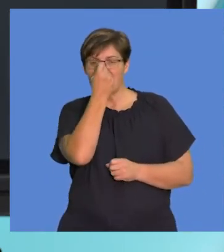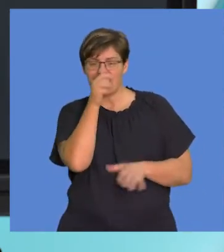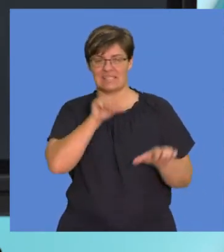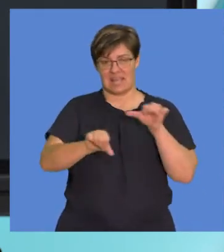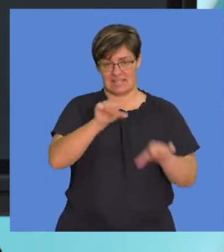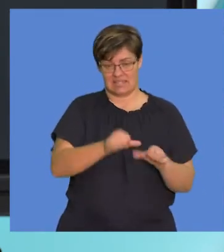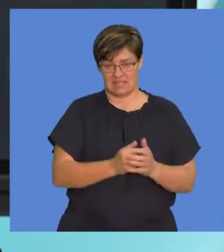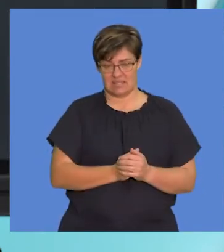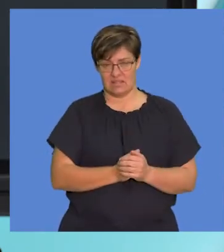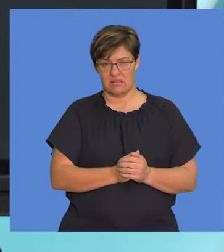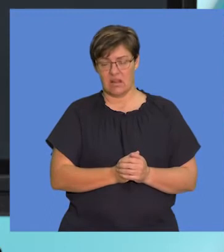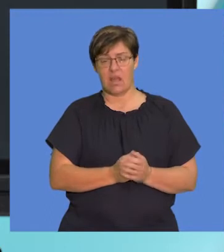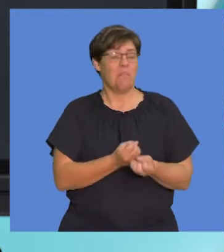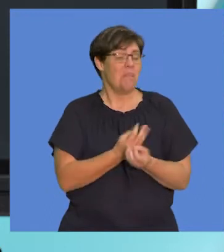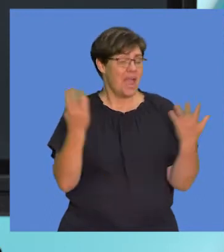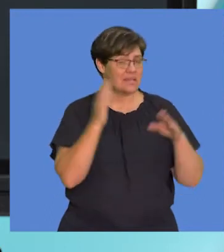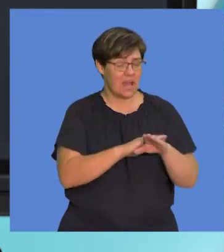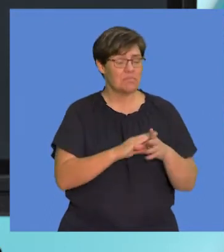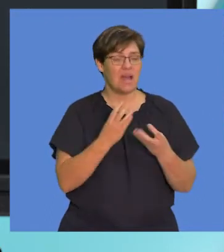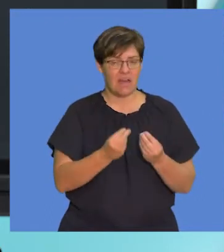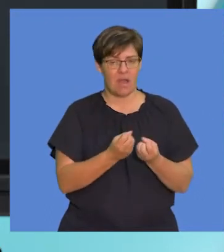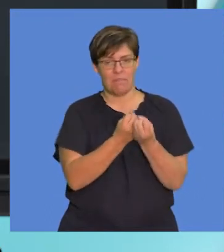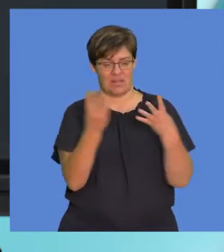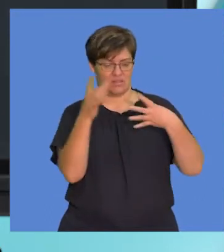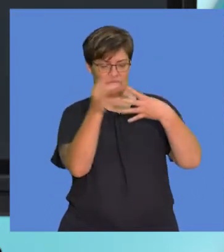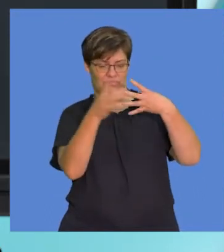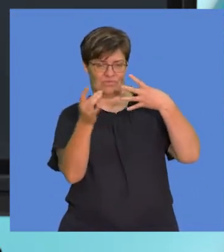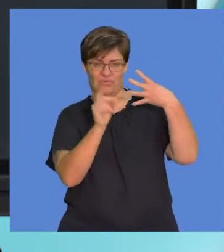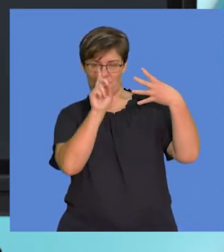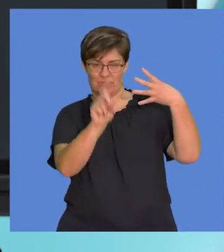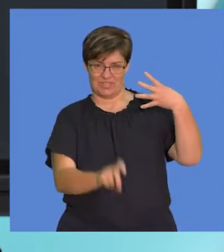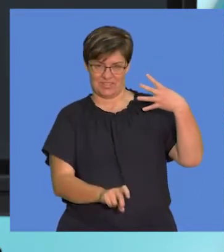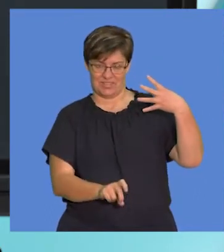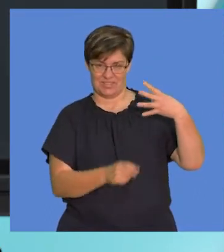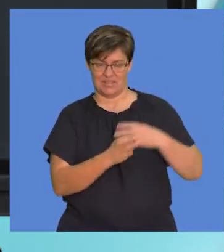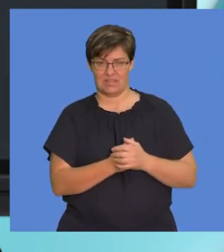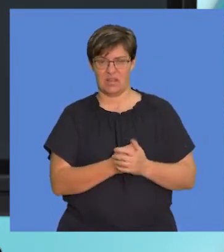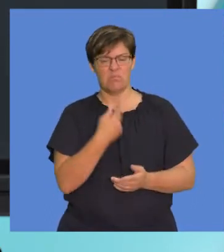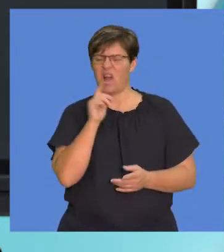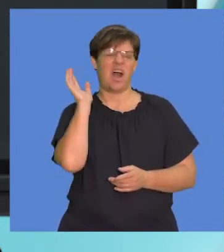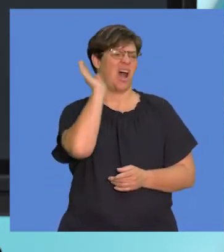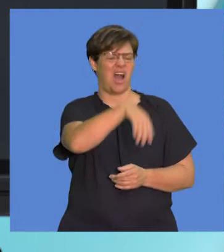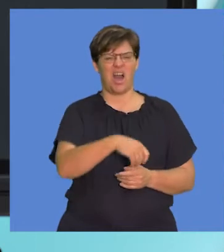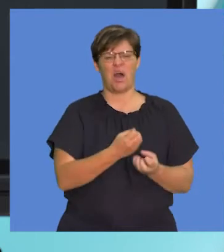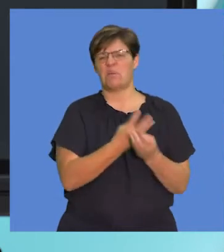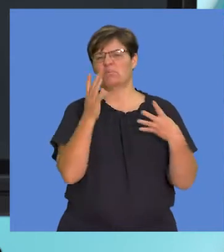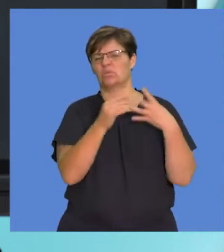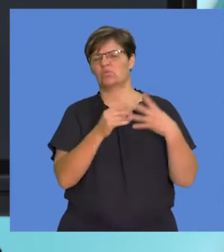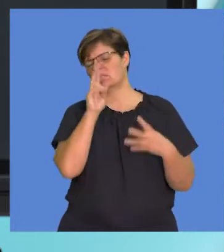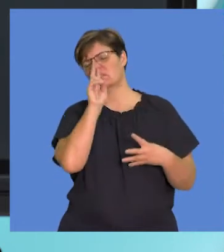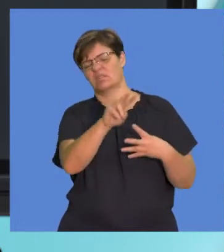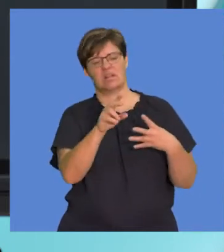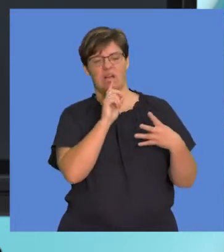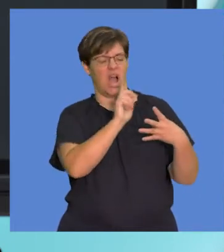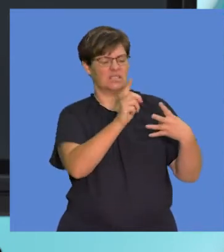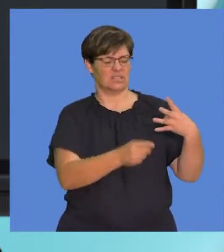have a multiple choice scenario. Okay, there's a lot of perceptions in as far as the multiple choice is concerned. But